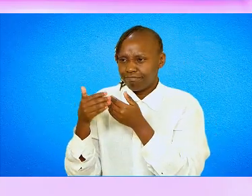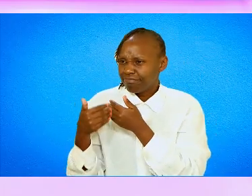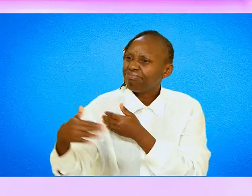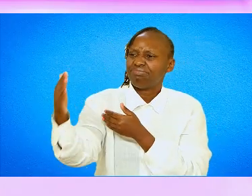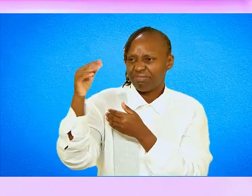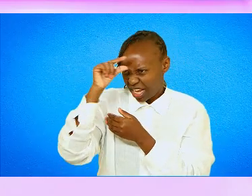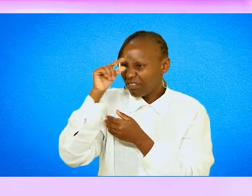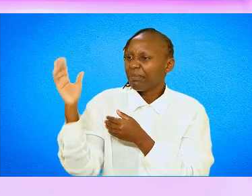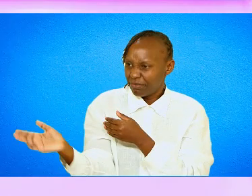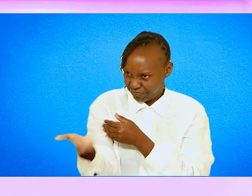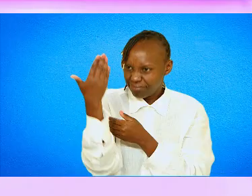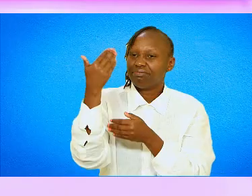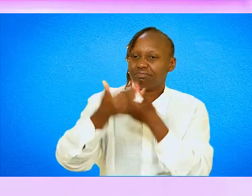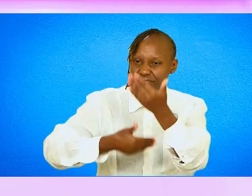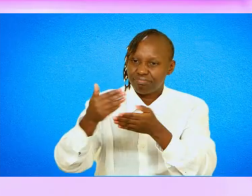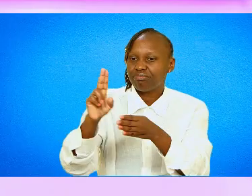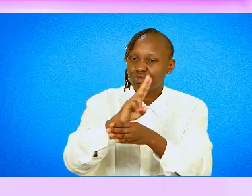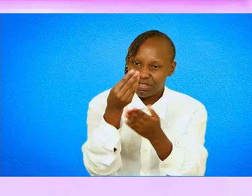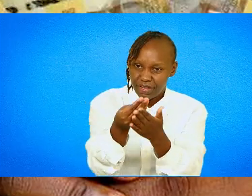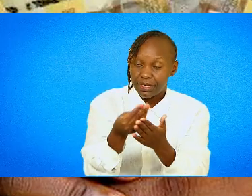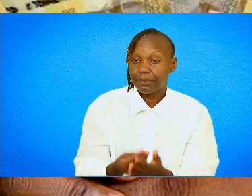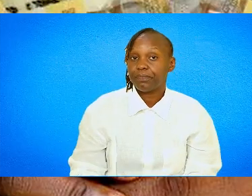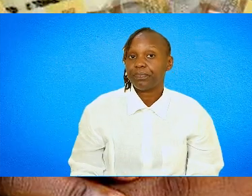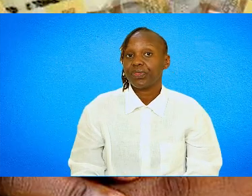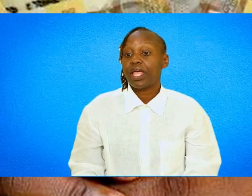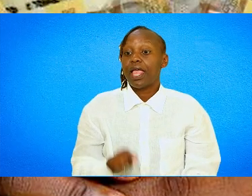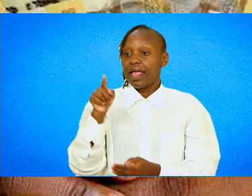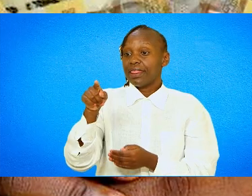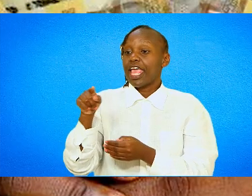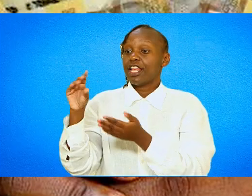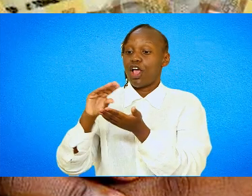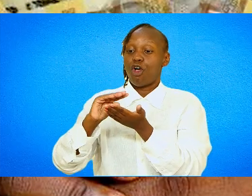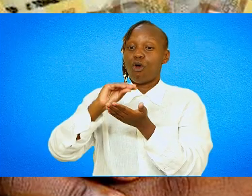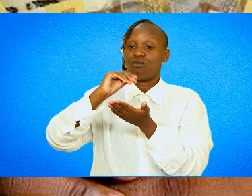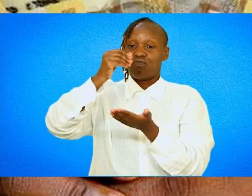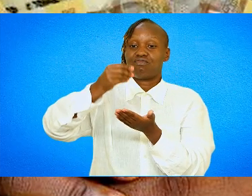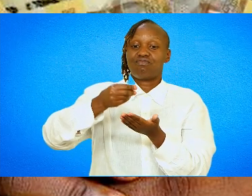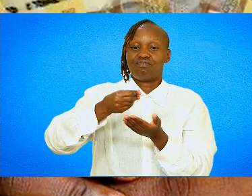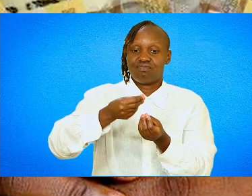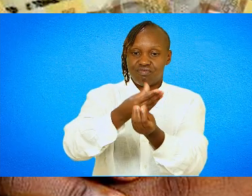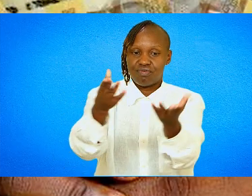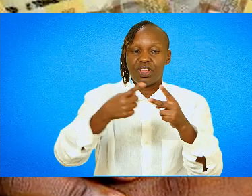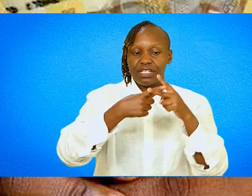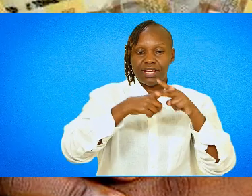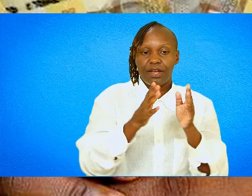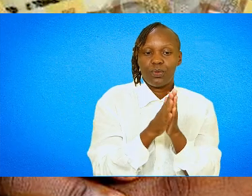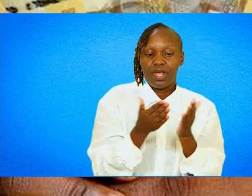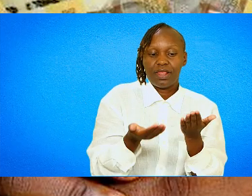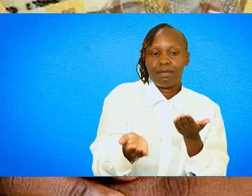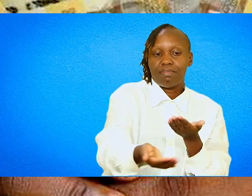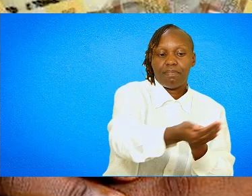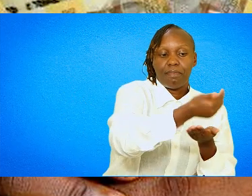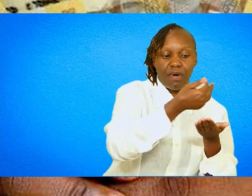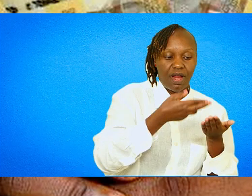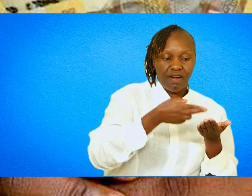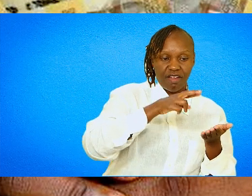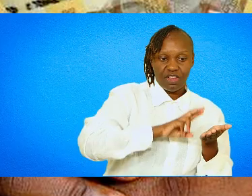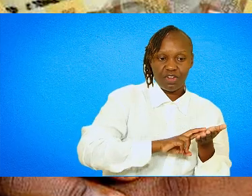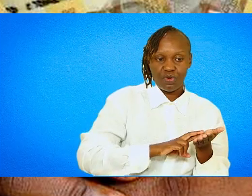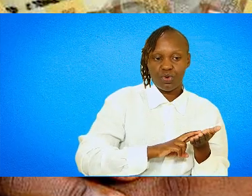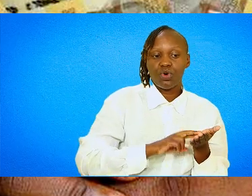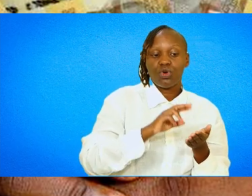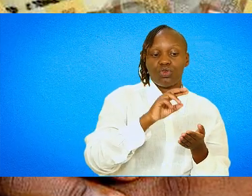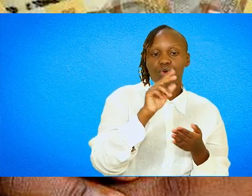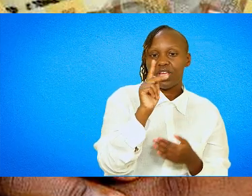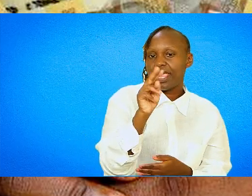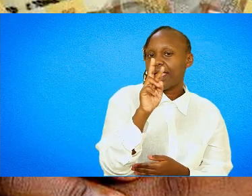public funds. Eventually, the cash flow process starts with revenue collection, which is done by the